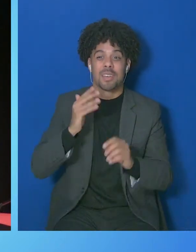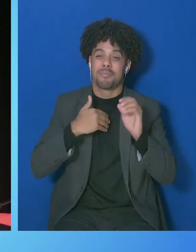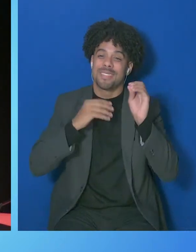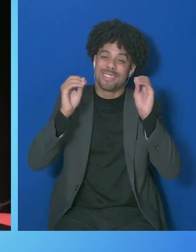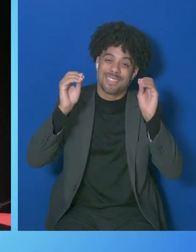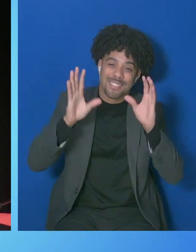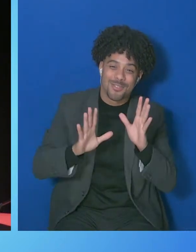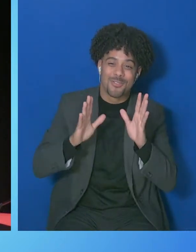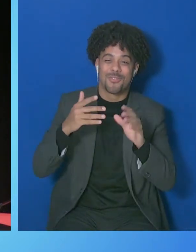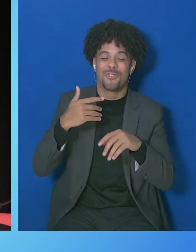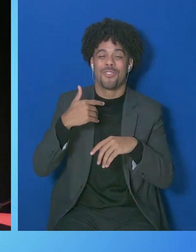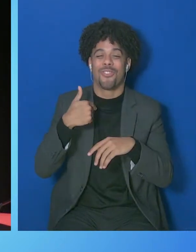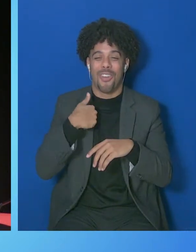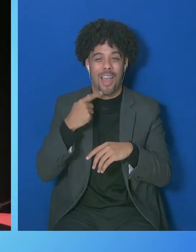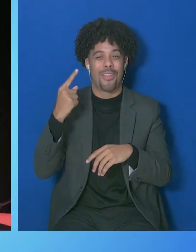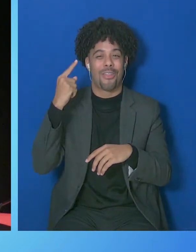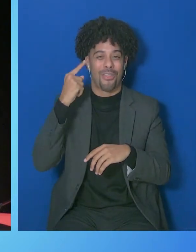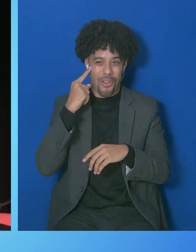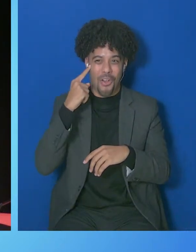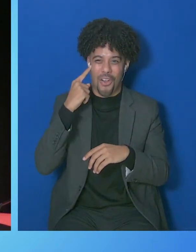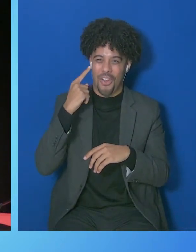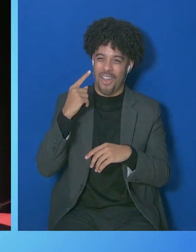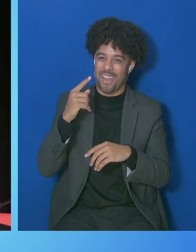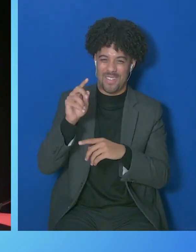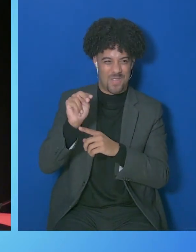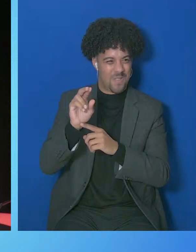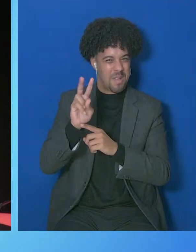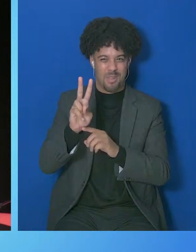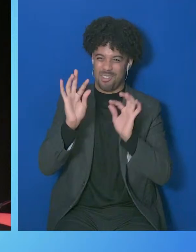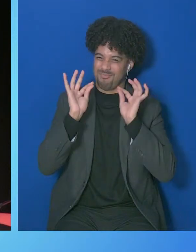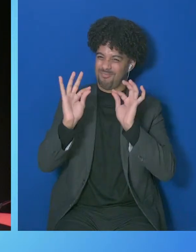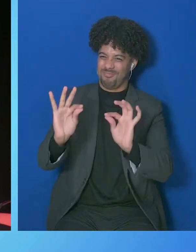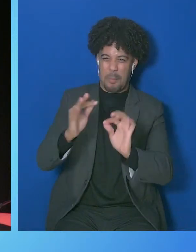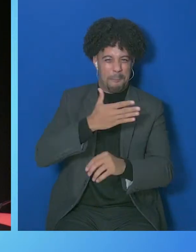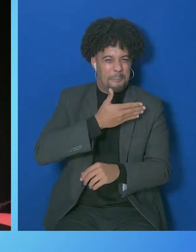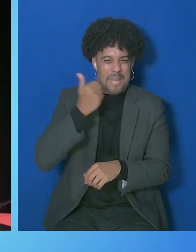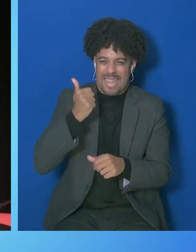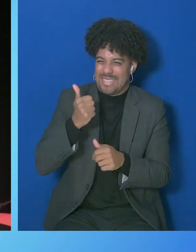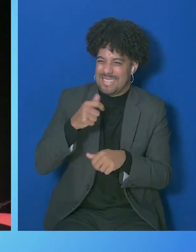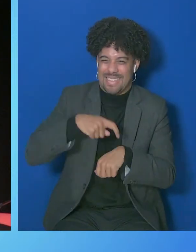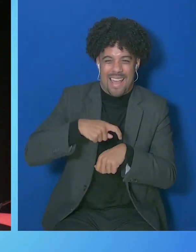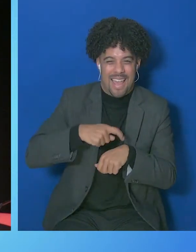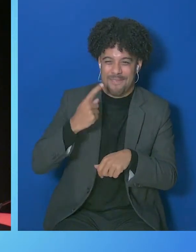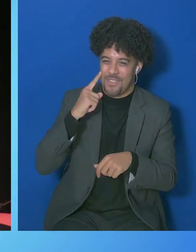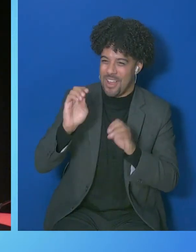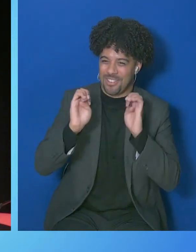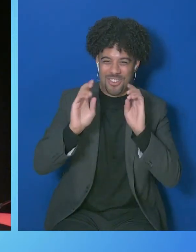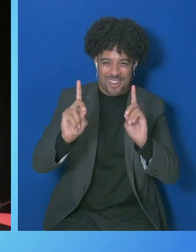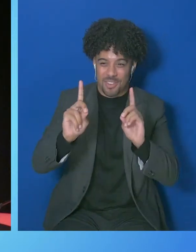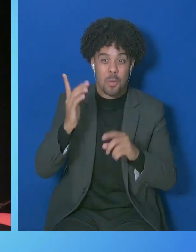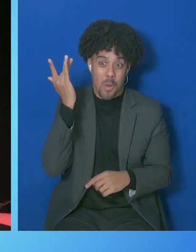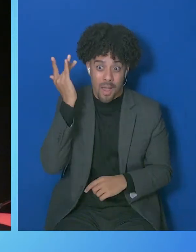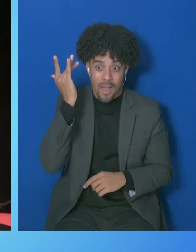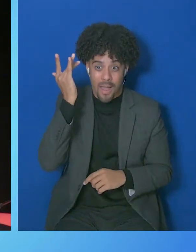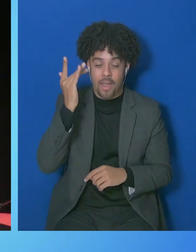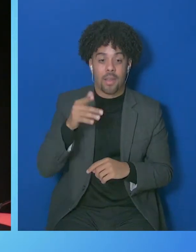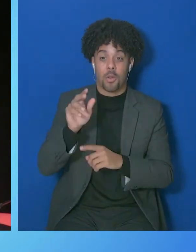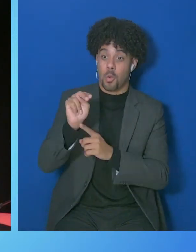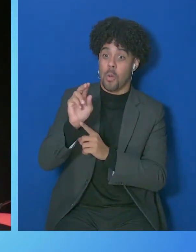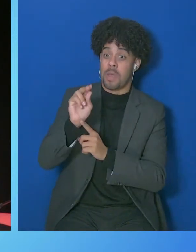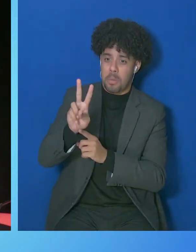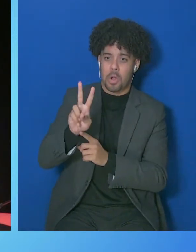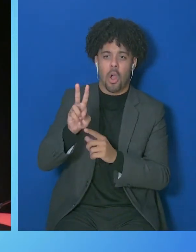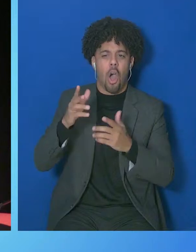year to be in education. By now, classes are usually kind of within their flow, and there are a